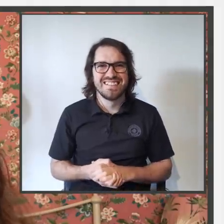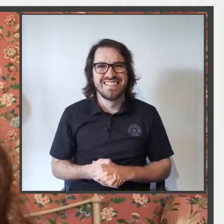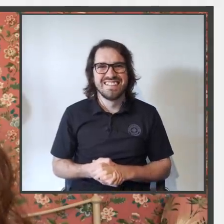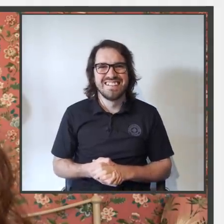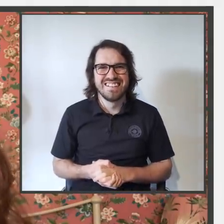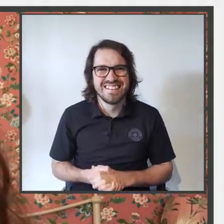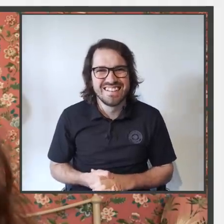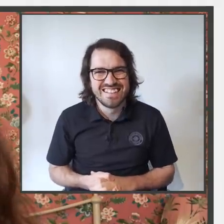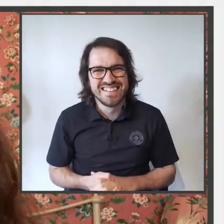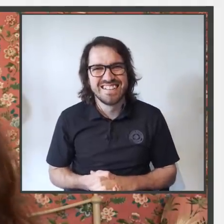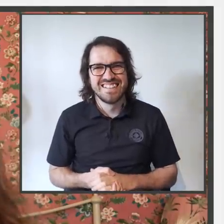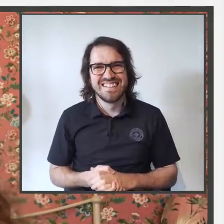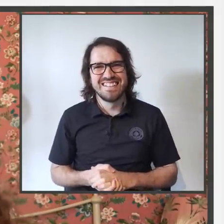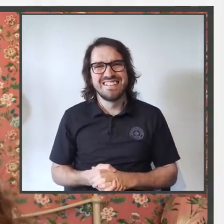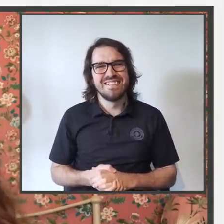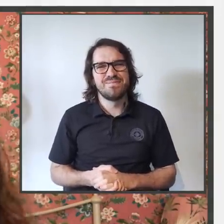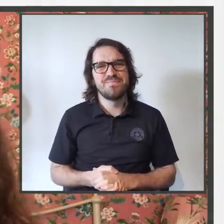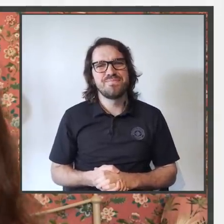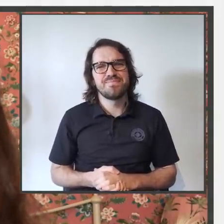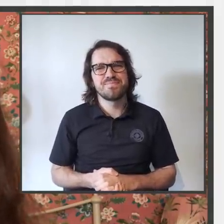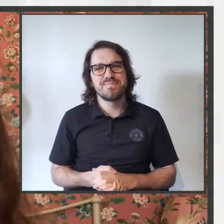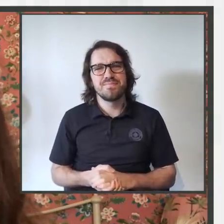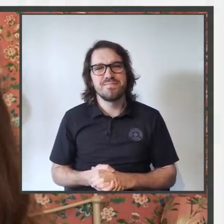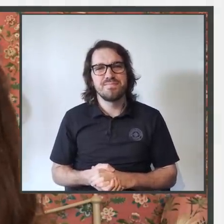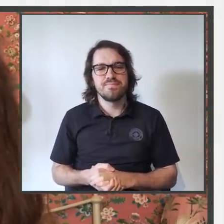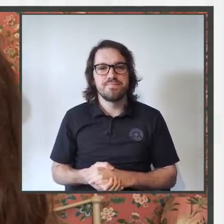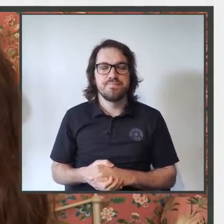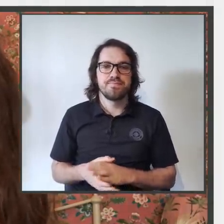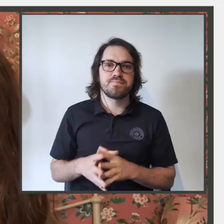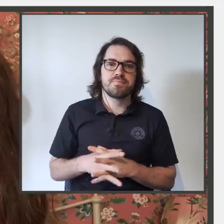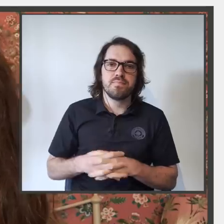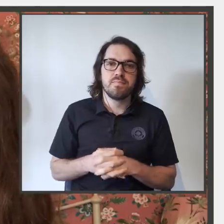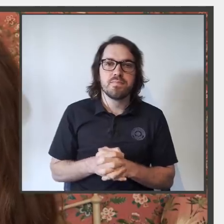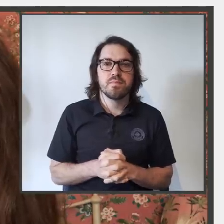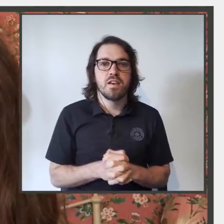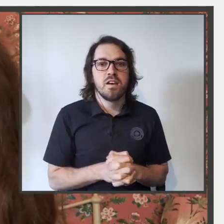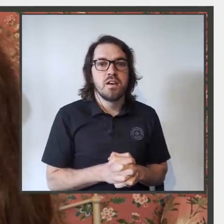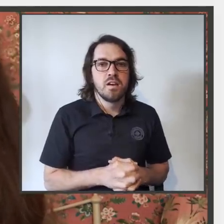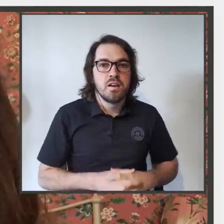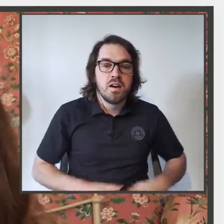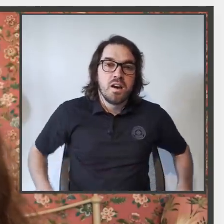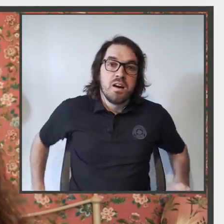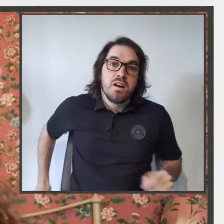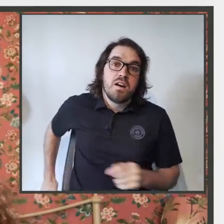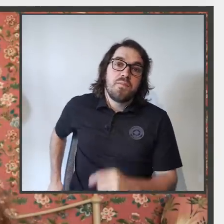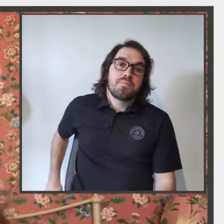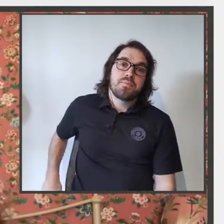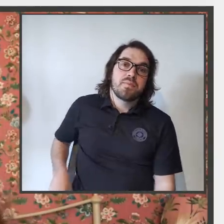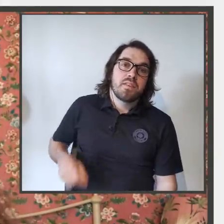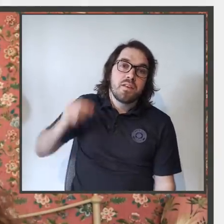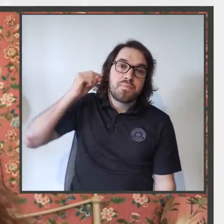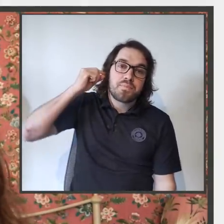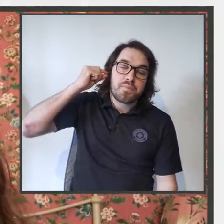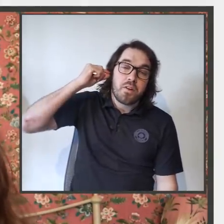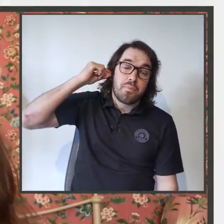Call, yes, and I say, Tom, mates rates, come on, do it for 90. I'll give you £90 for your bike. What do